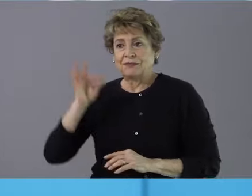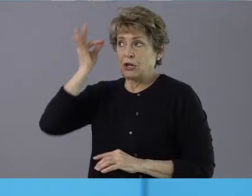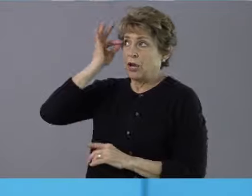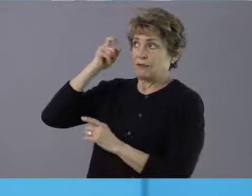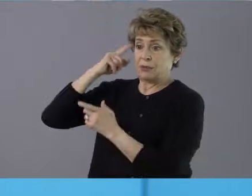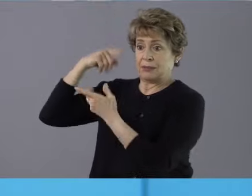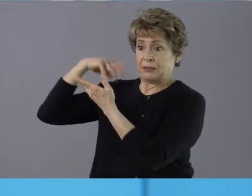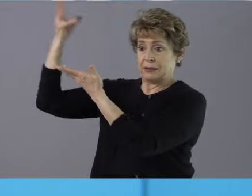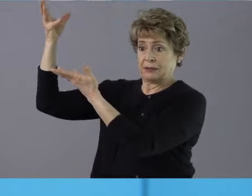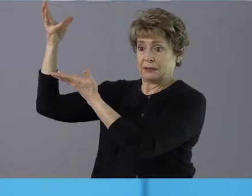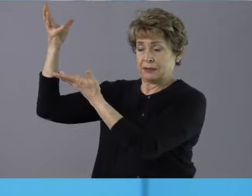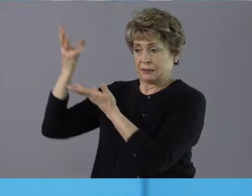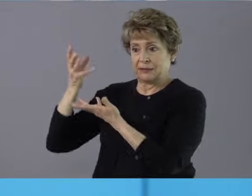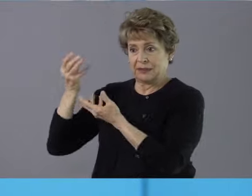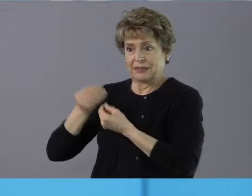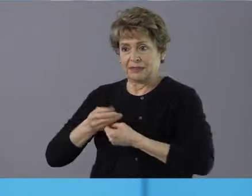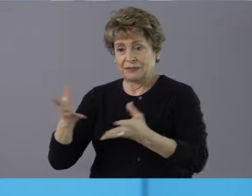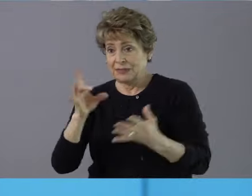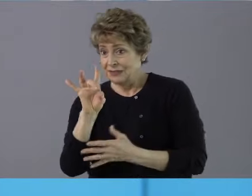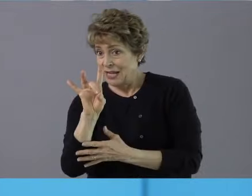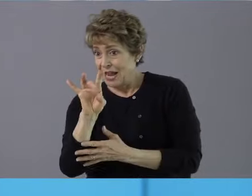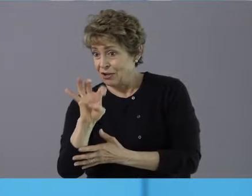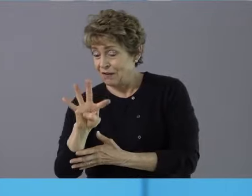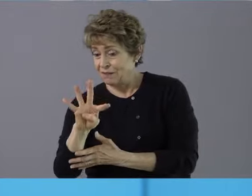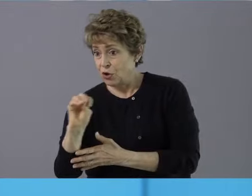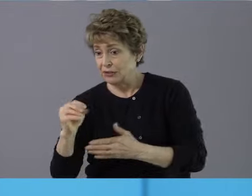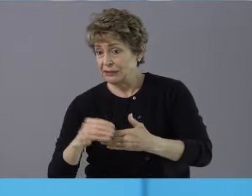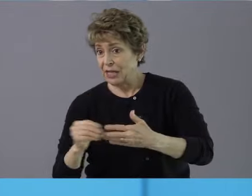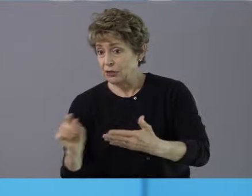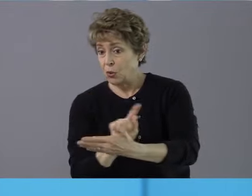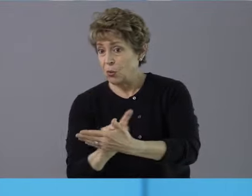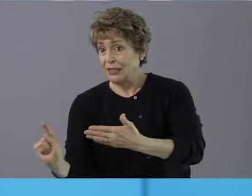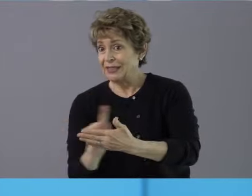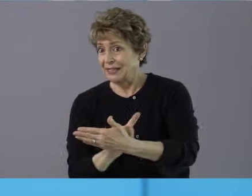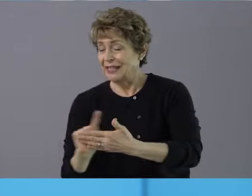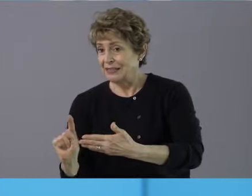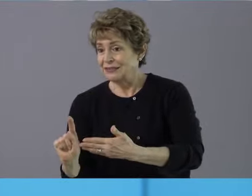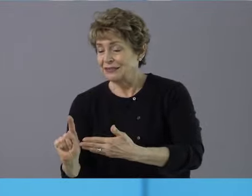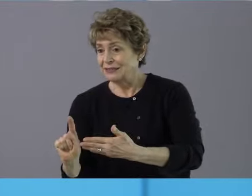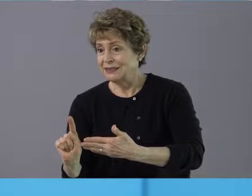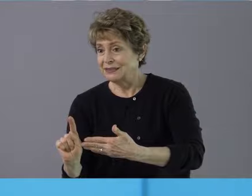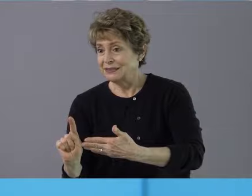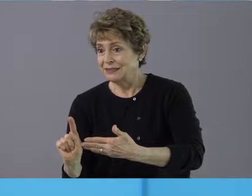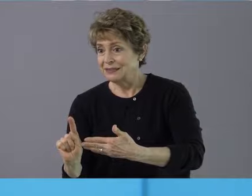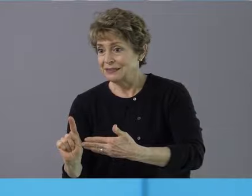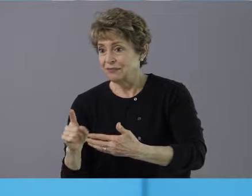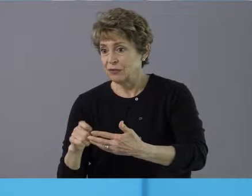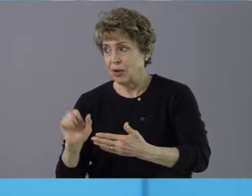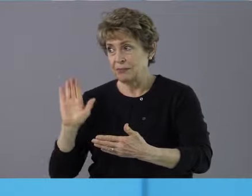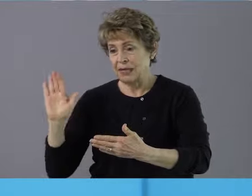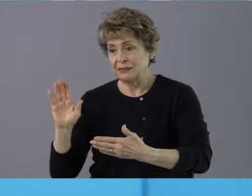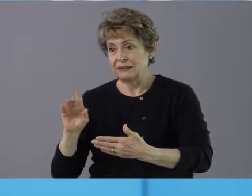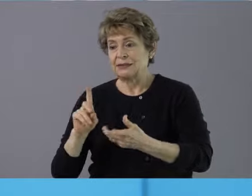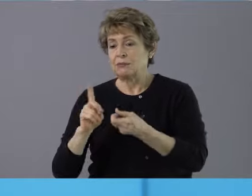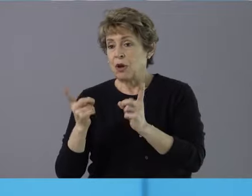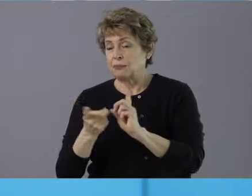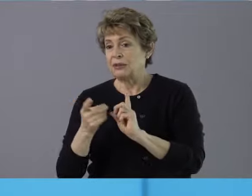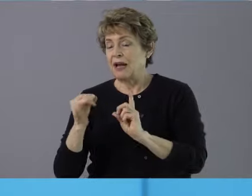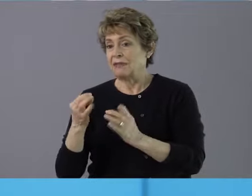$840 a week out of the Department of Economic Services. This is something we've been talking with the delegation